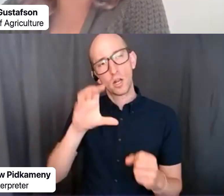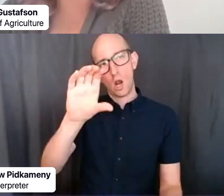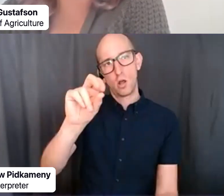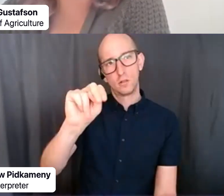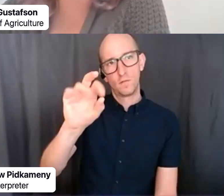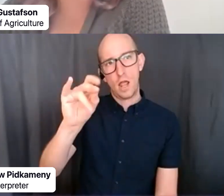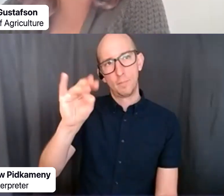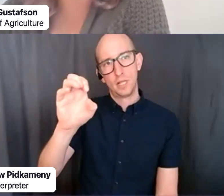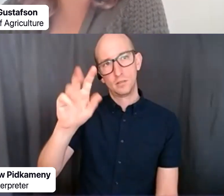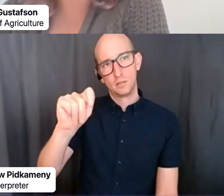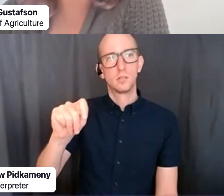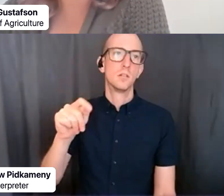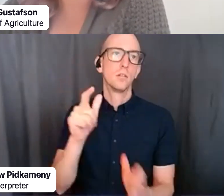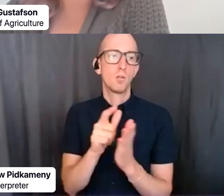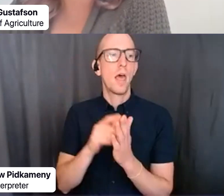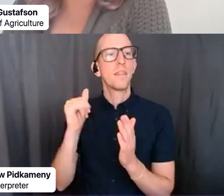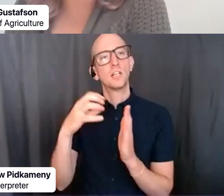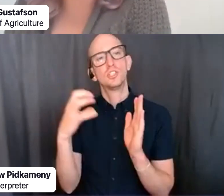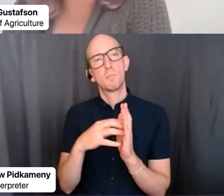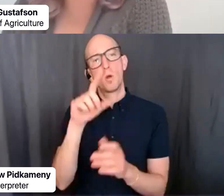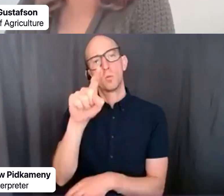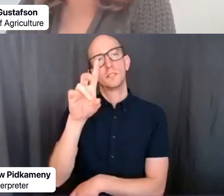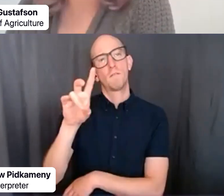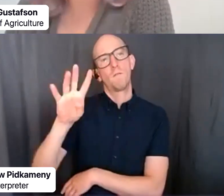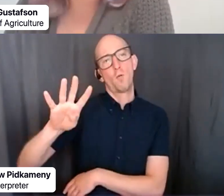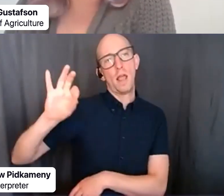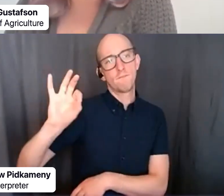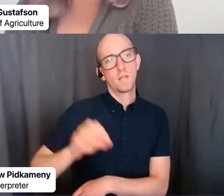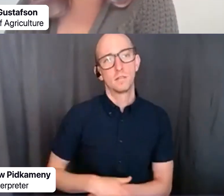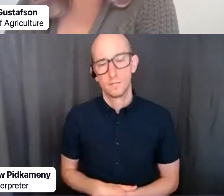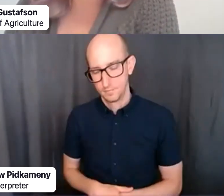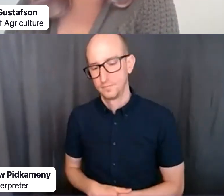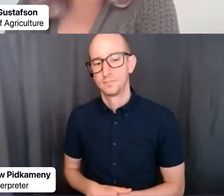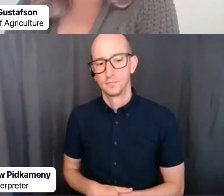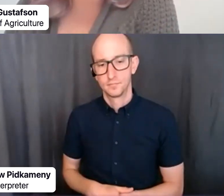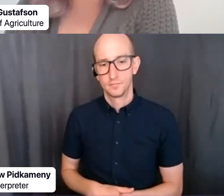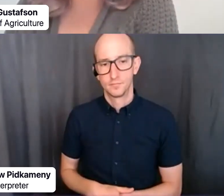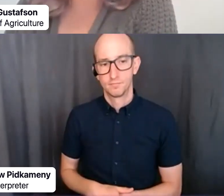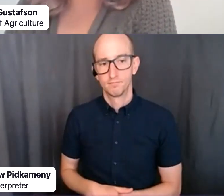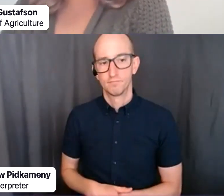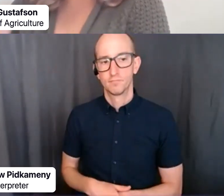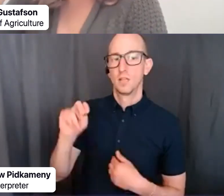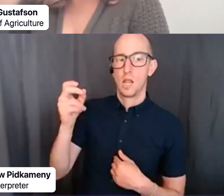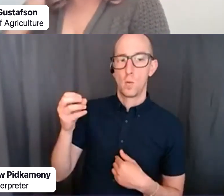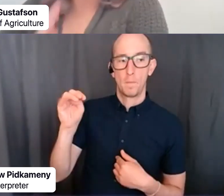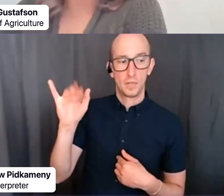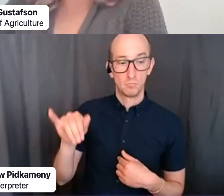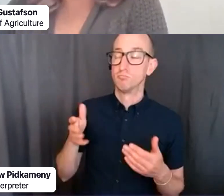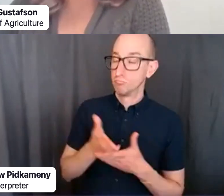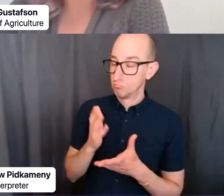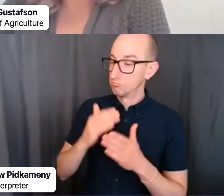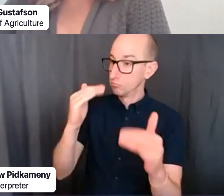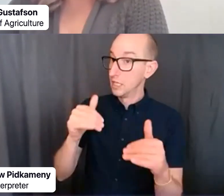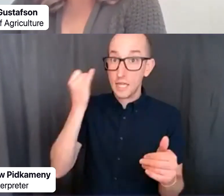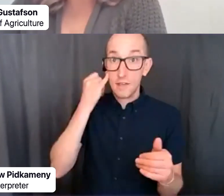140, 174F. All right. If a person's arrested with a service dog, would that dog be allowed in